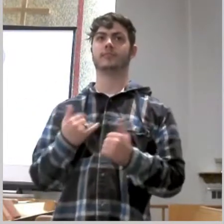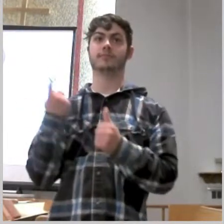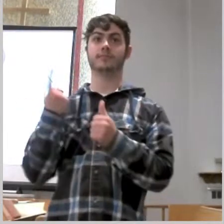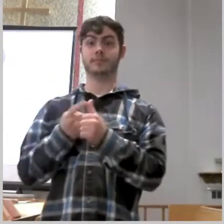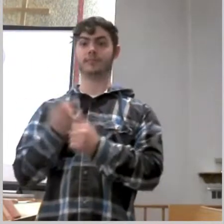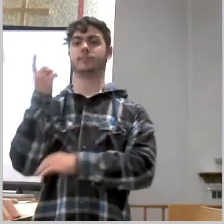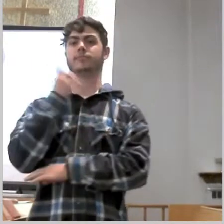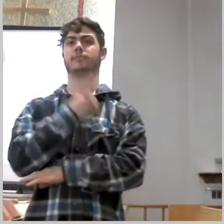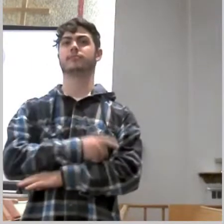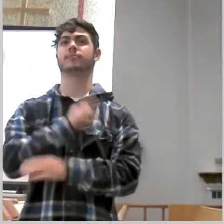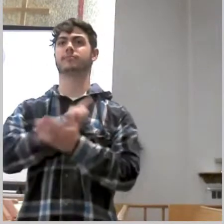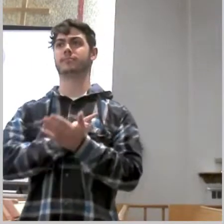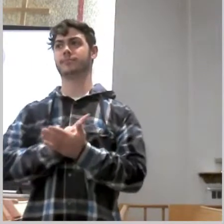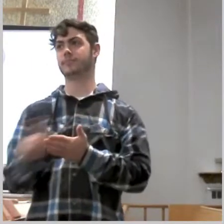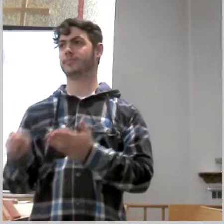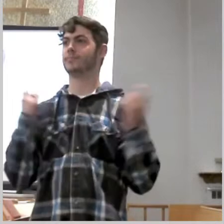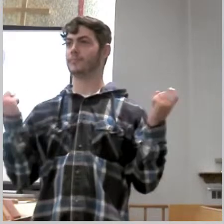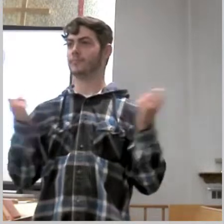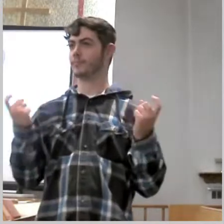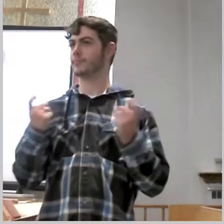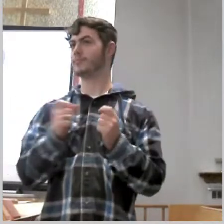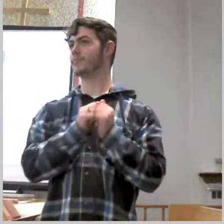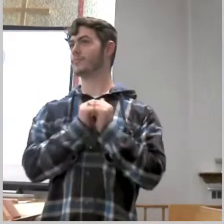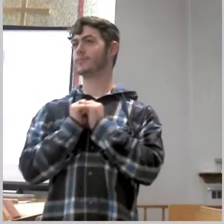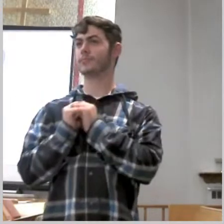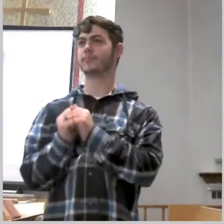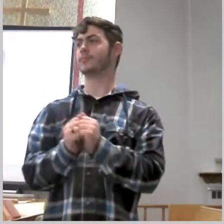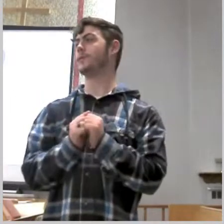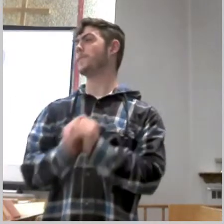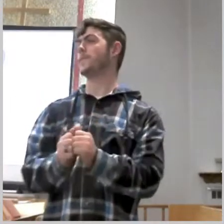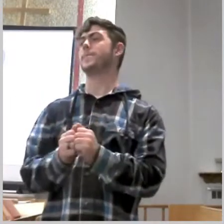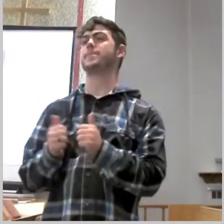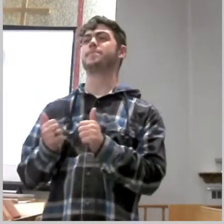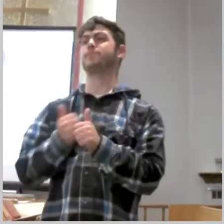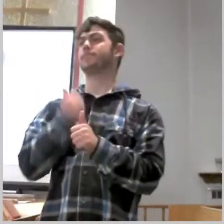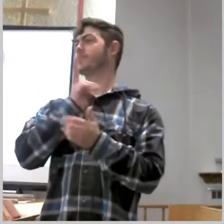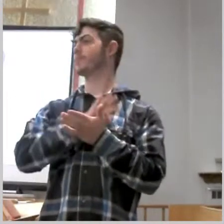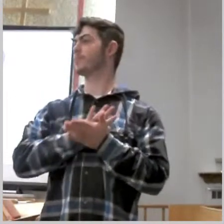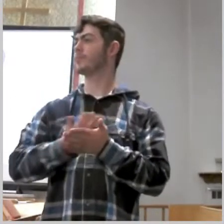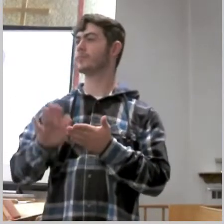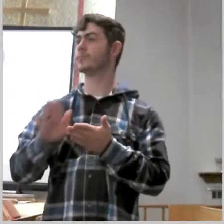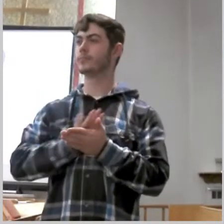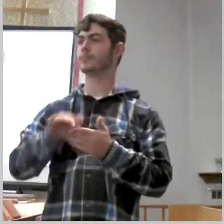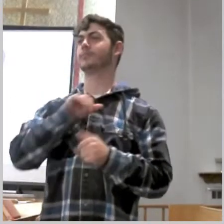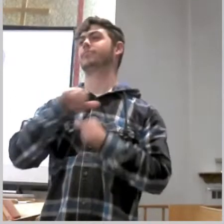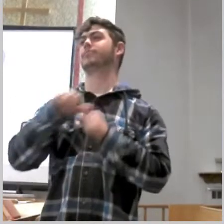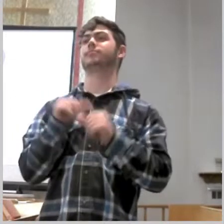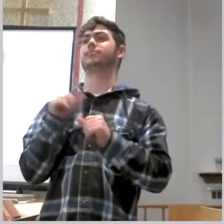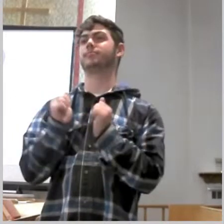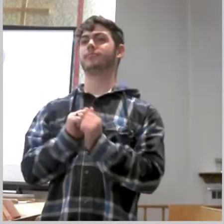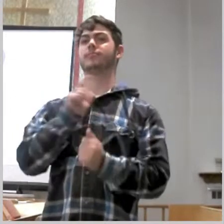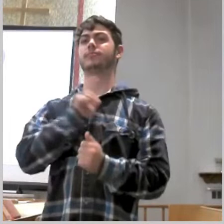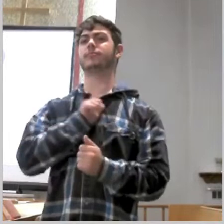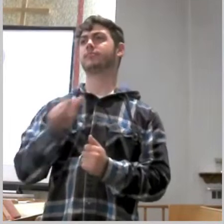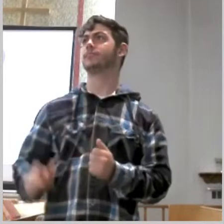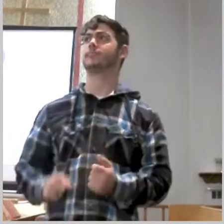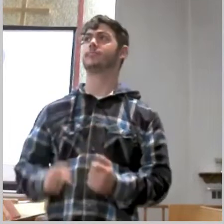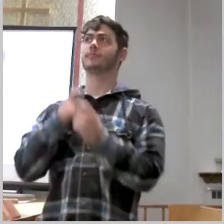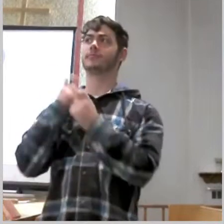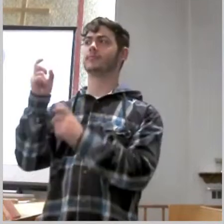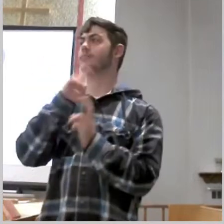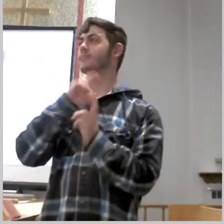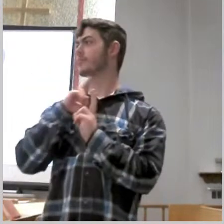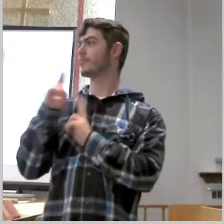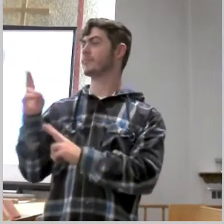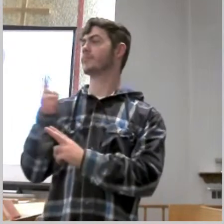celebrate together this most holy communion with the Lord, giving Him honor and glory for all that He has done